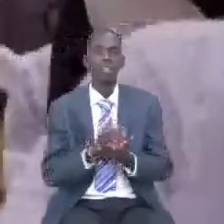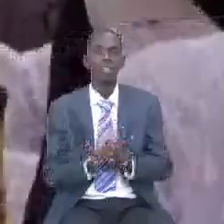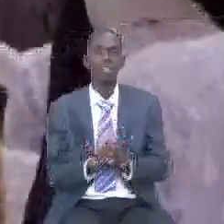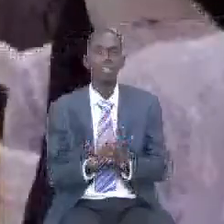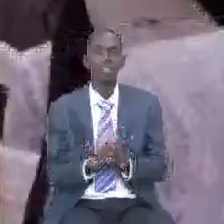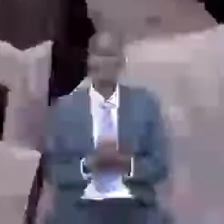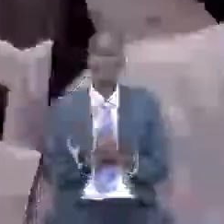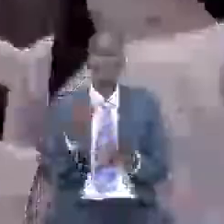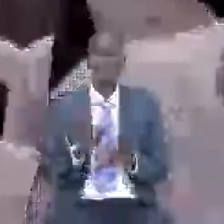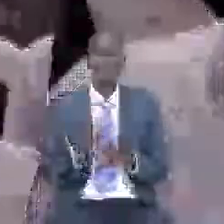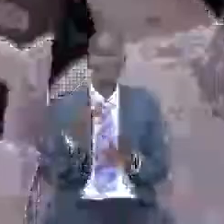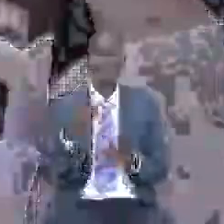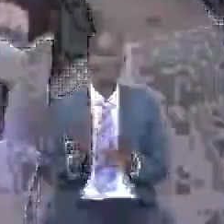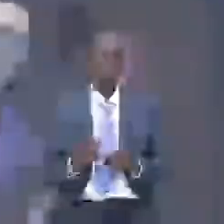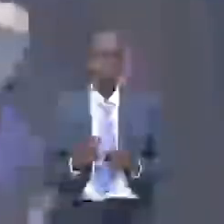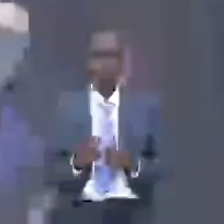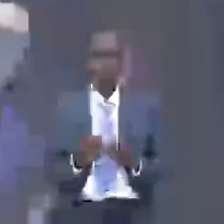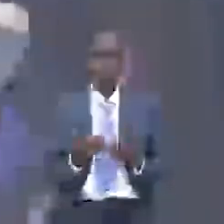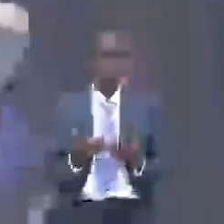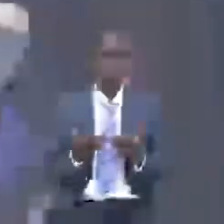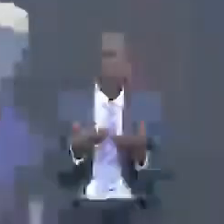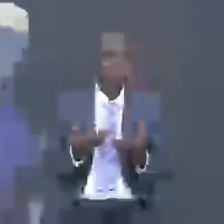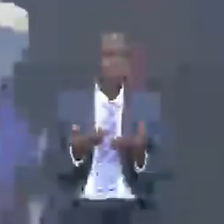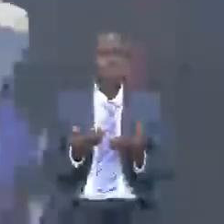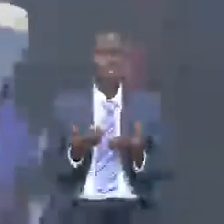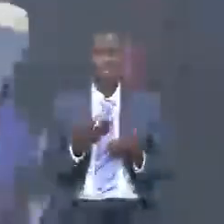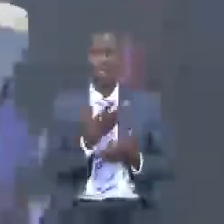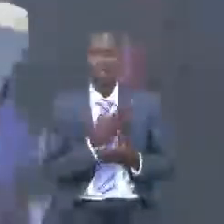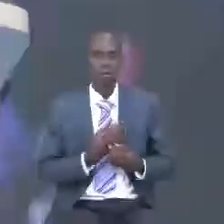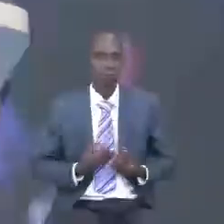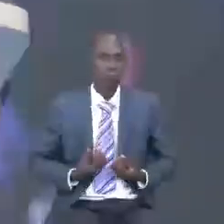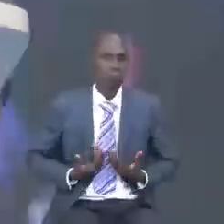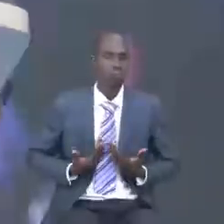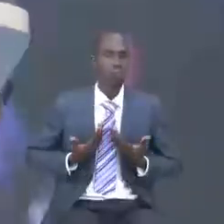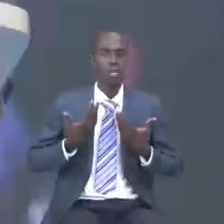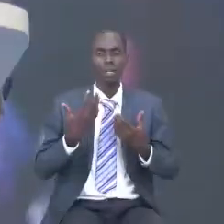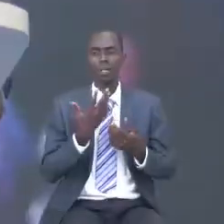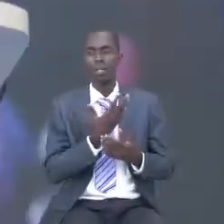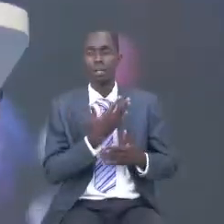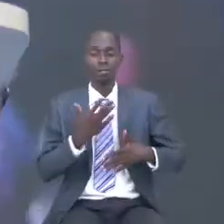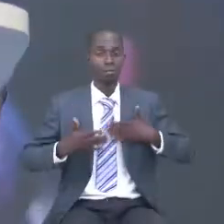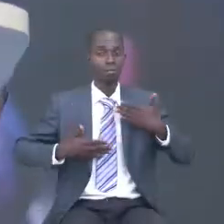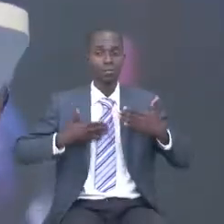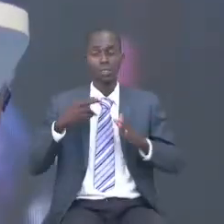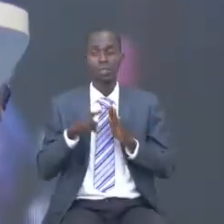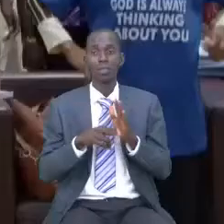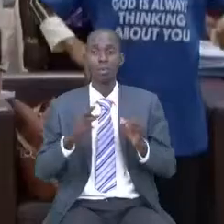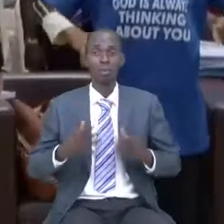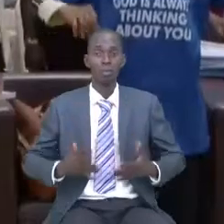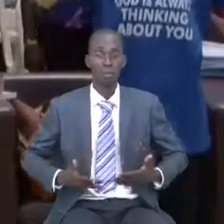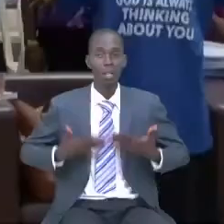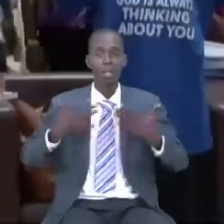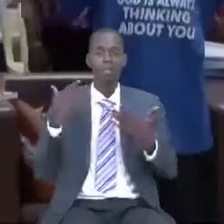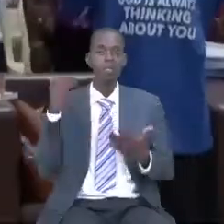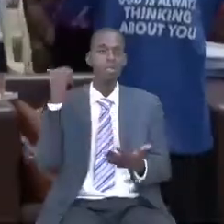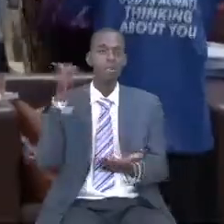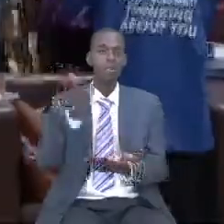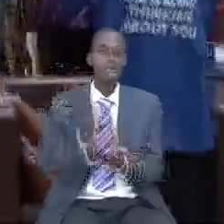the passion and the zeal, excitement of life, amen.